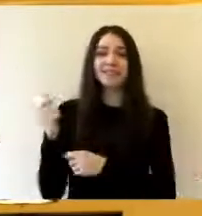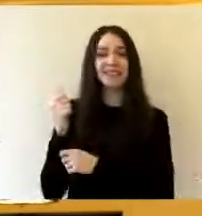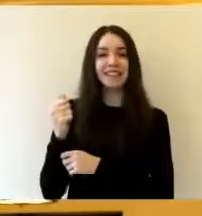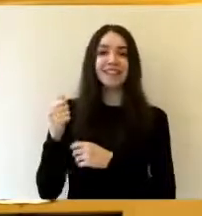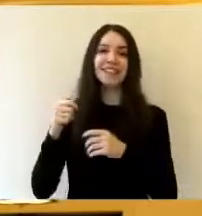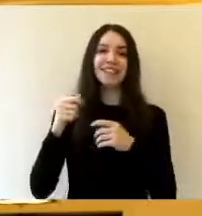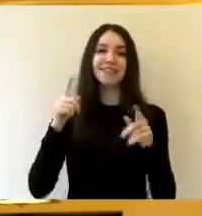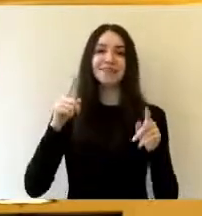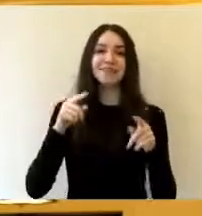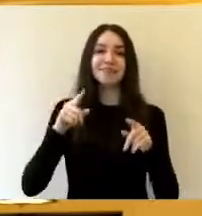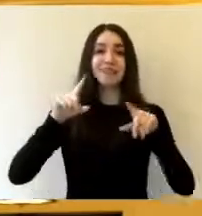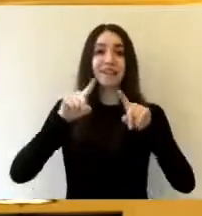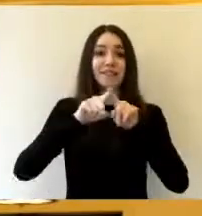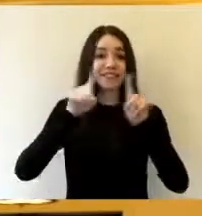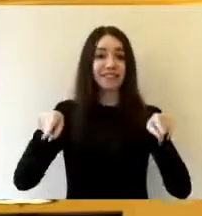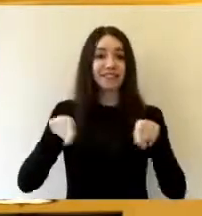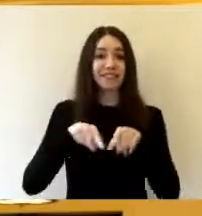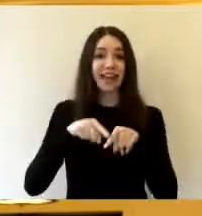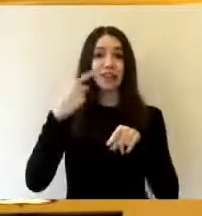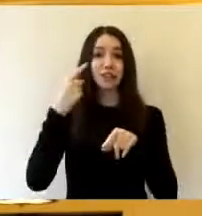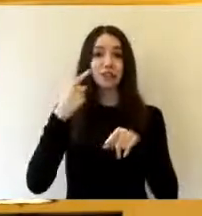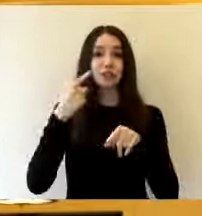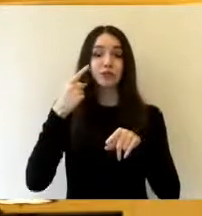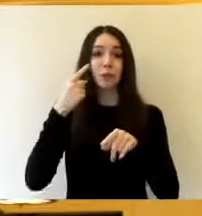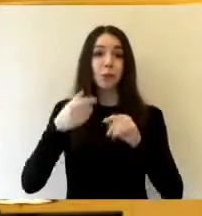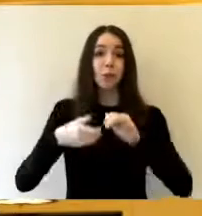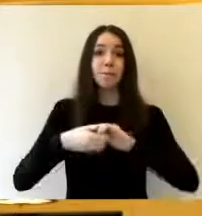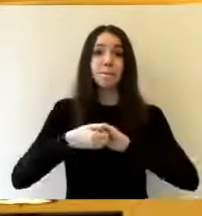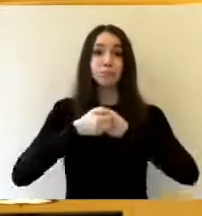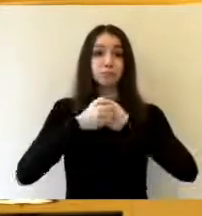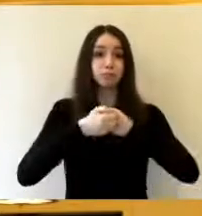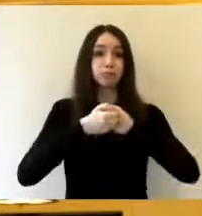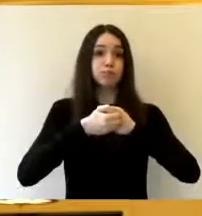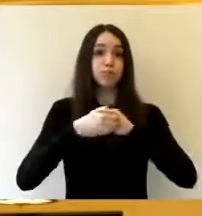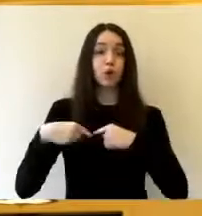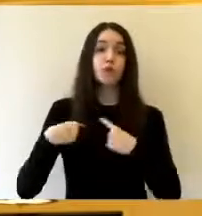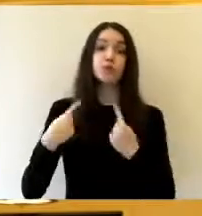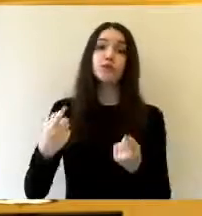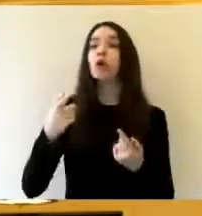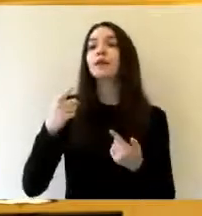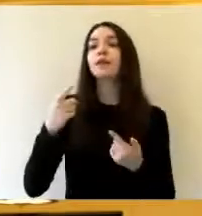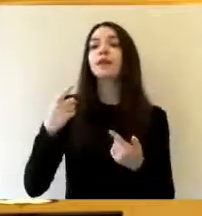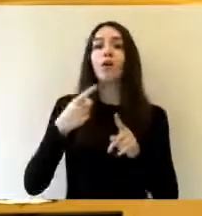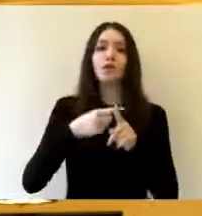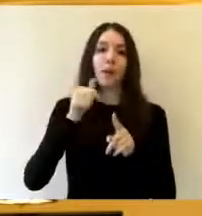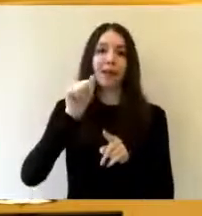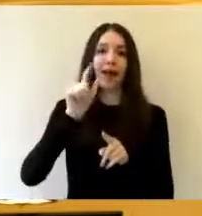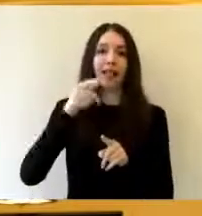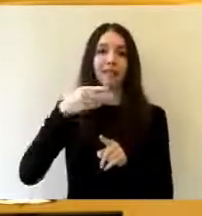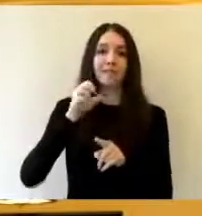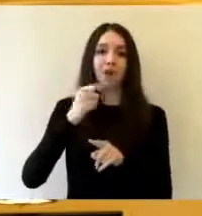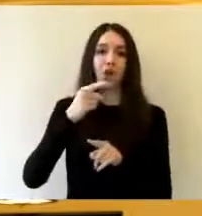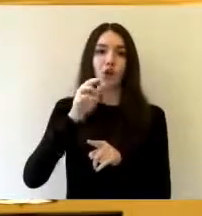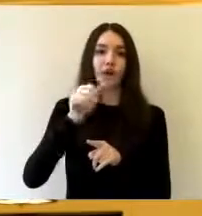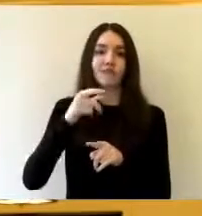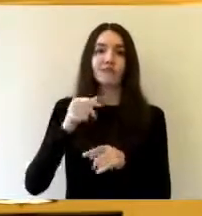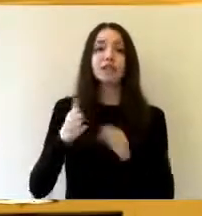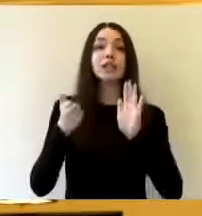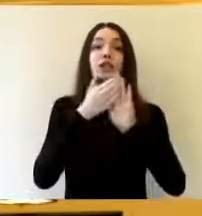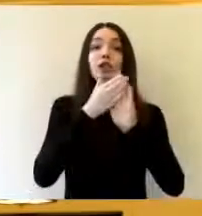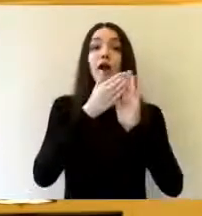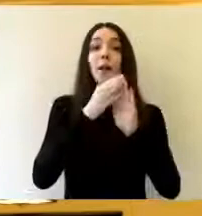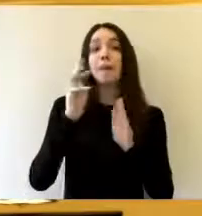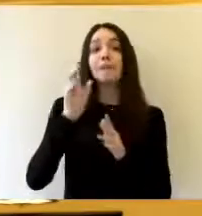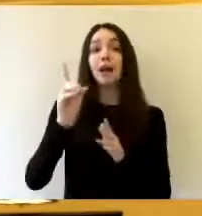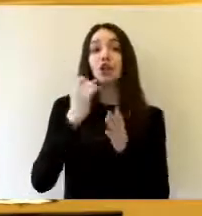We have some analog signs, actually, of our sustaining partners from one of our sustaining partners, Alpha Graphics. We also want to shout out Maryland Art